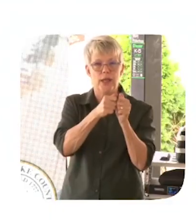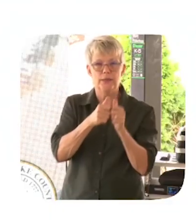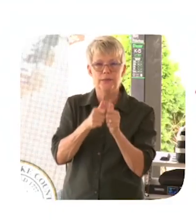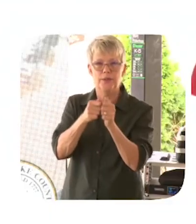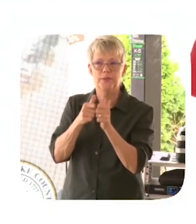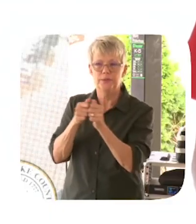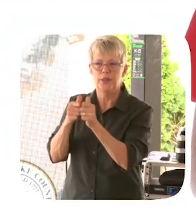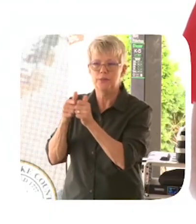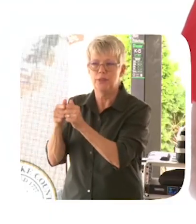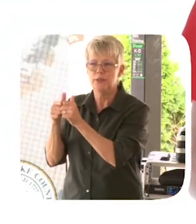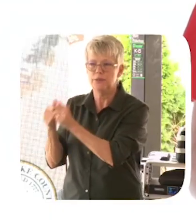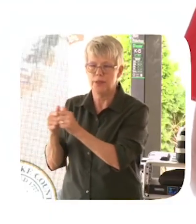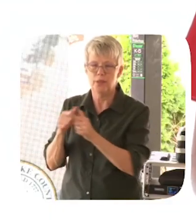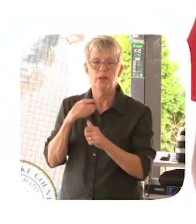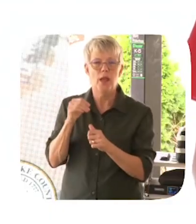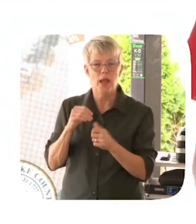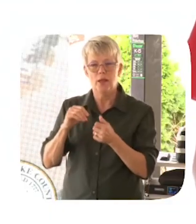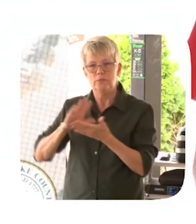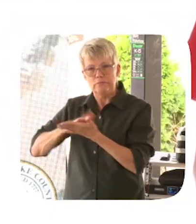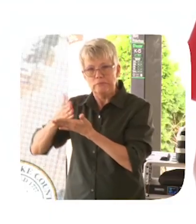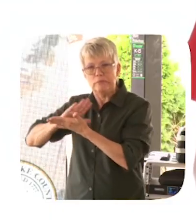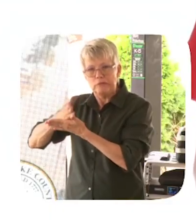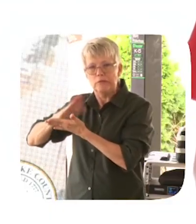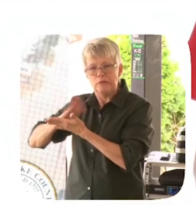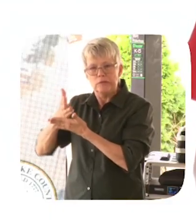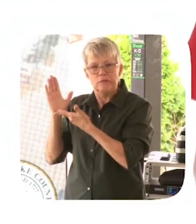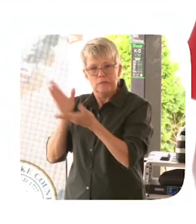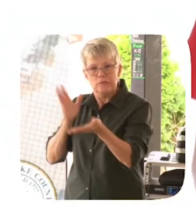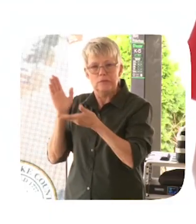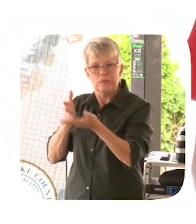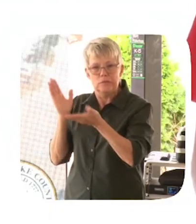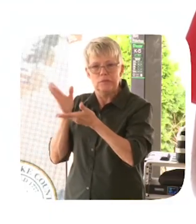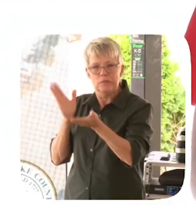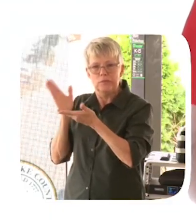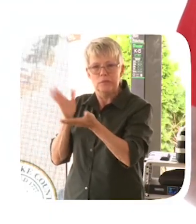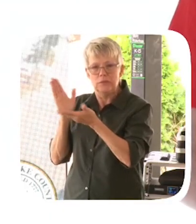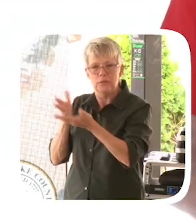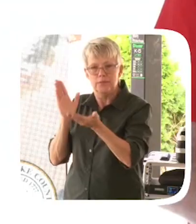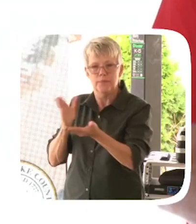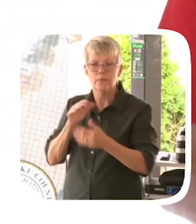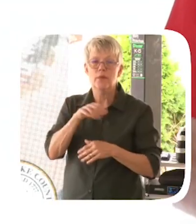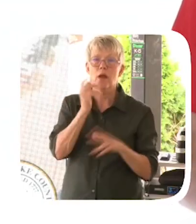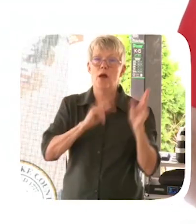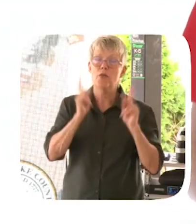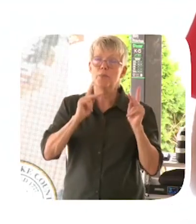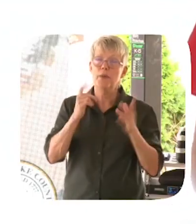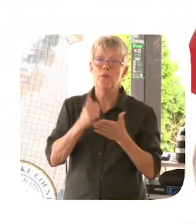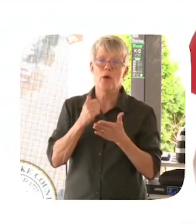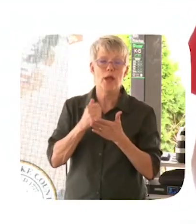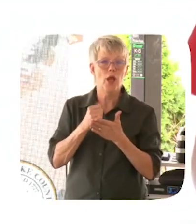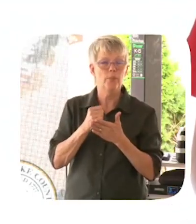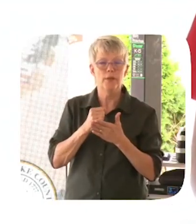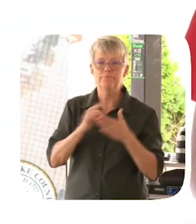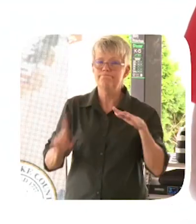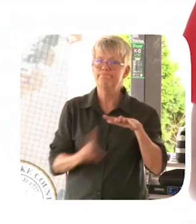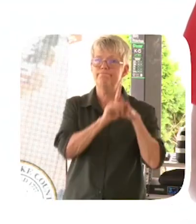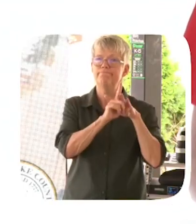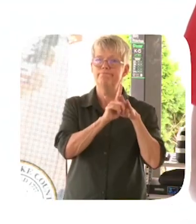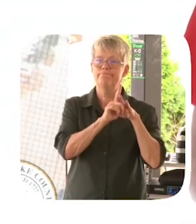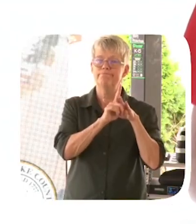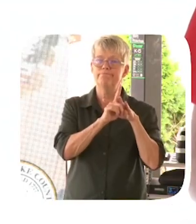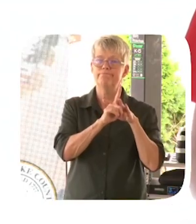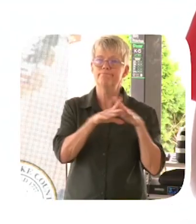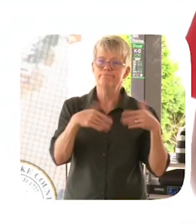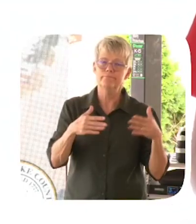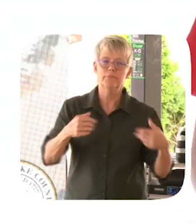prepared meals, and delivered them to the homes that were impacted. Still others simply helped by being present, lending a